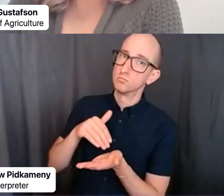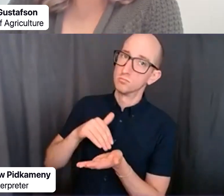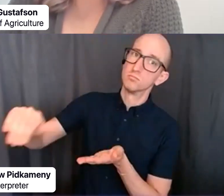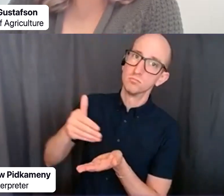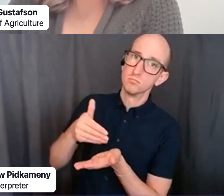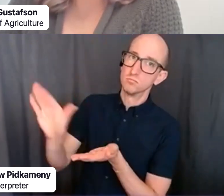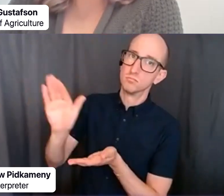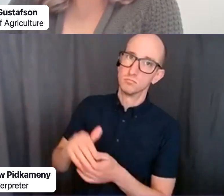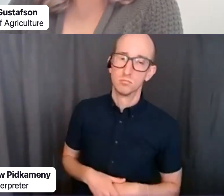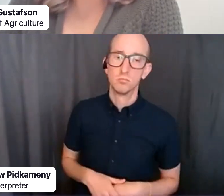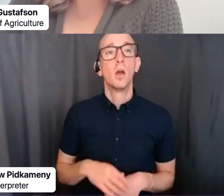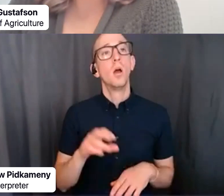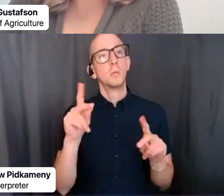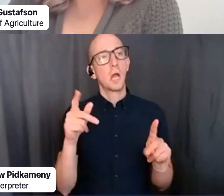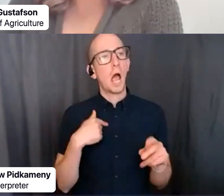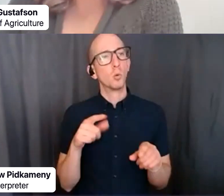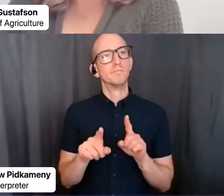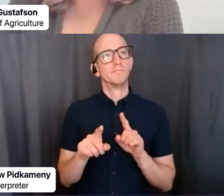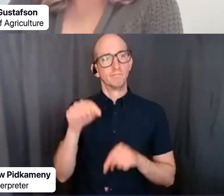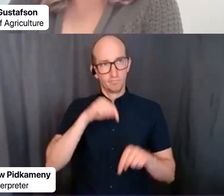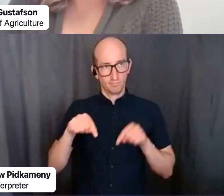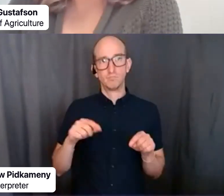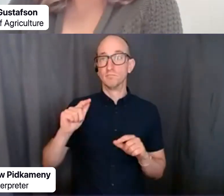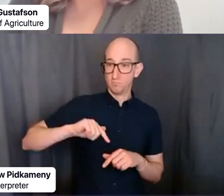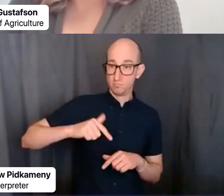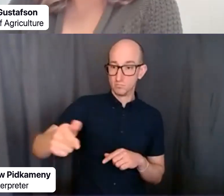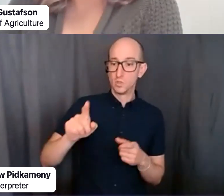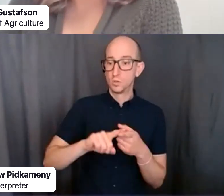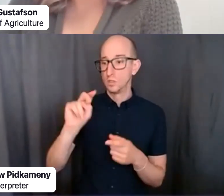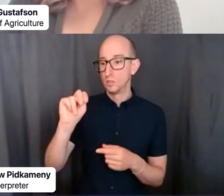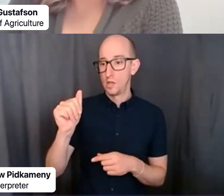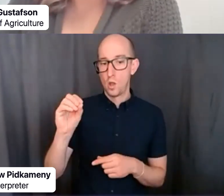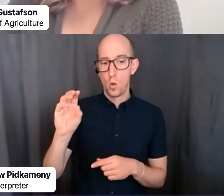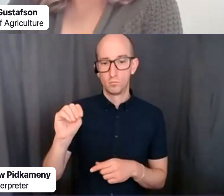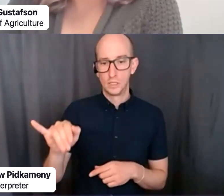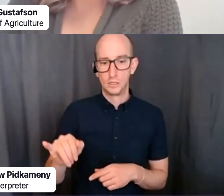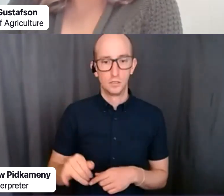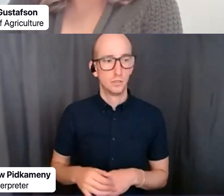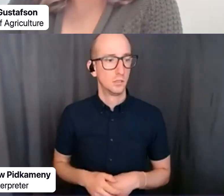Okay, I will step back and hand back over to them.